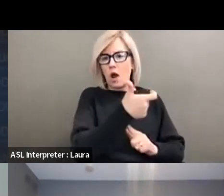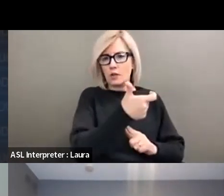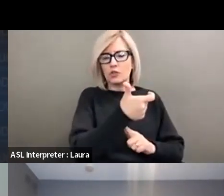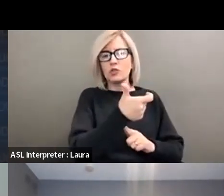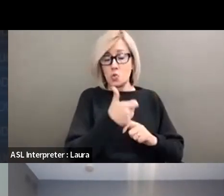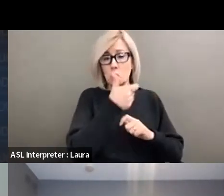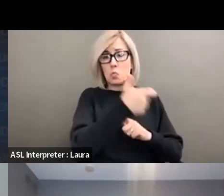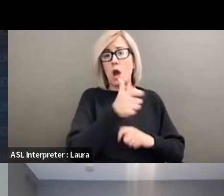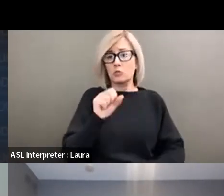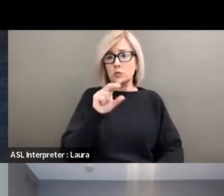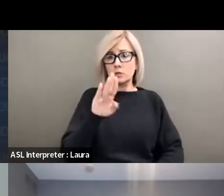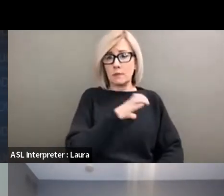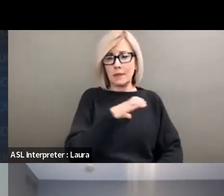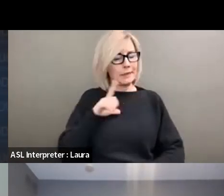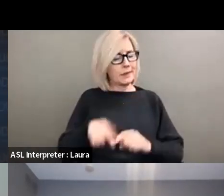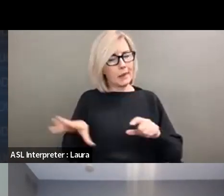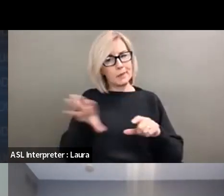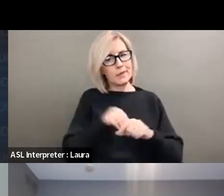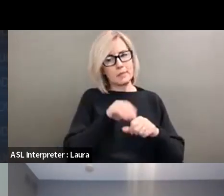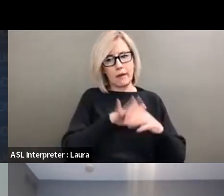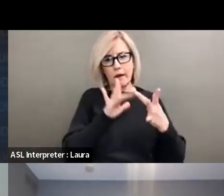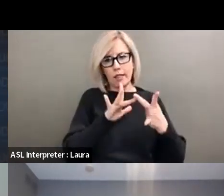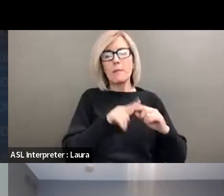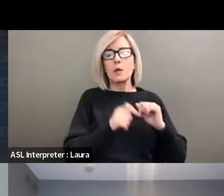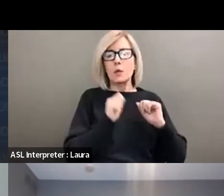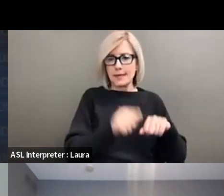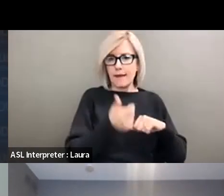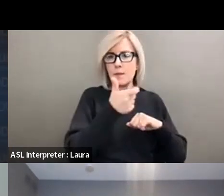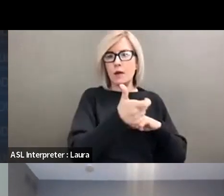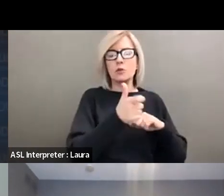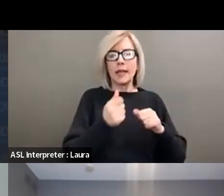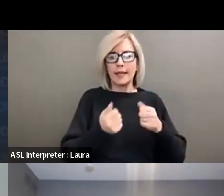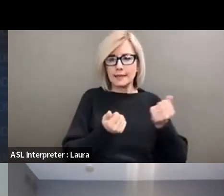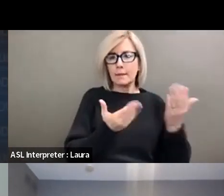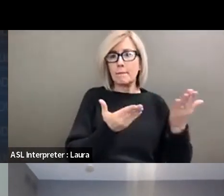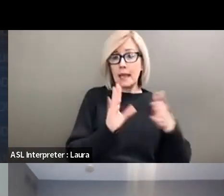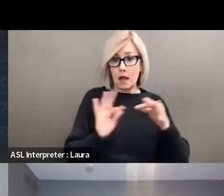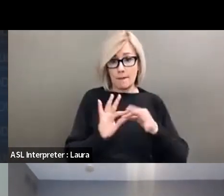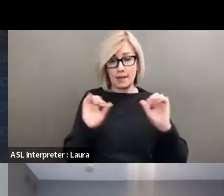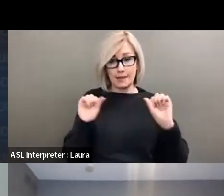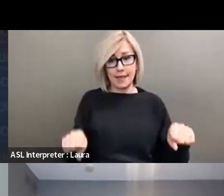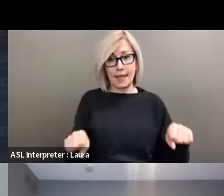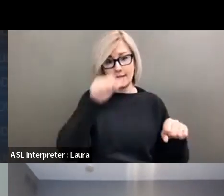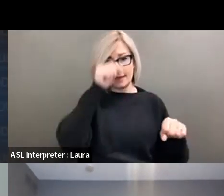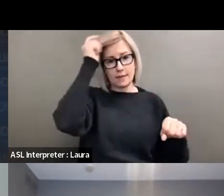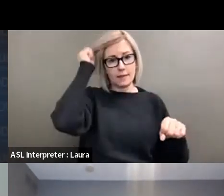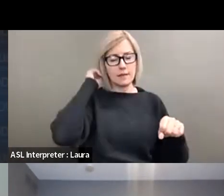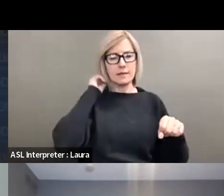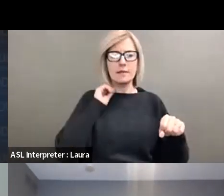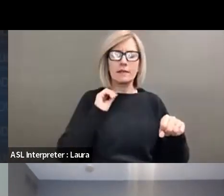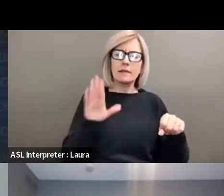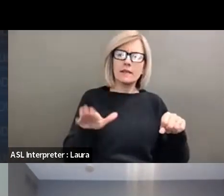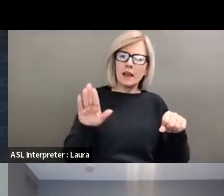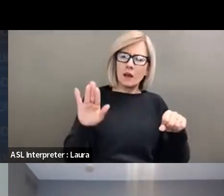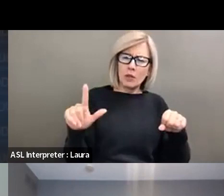the subcommittees, but you can't participate online, but you can submit comments online. Now, Bill, can